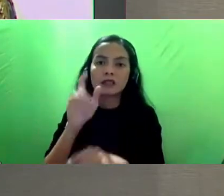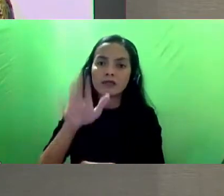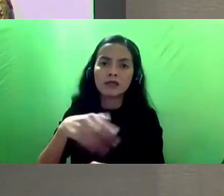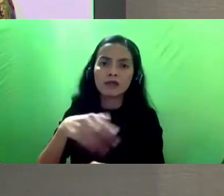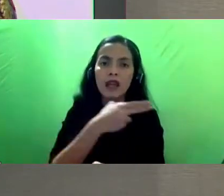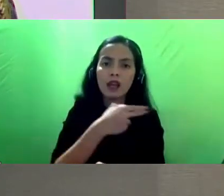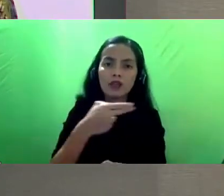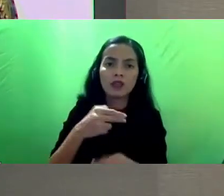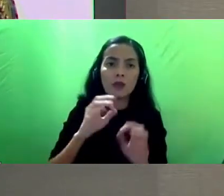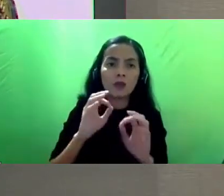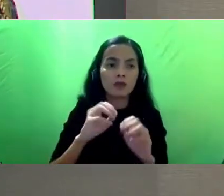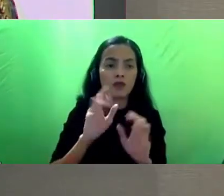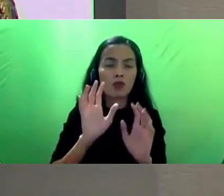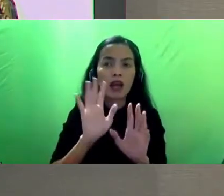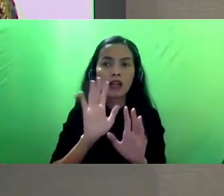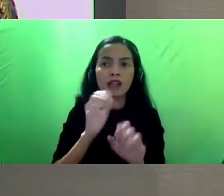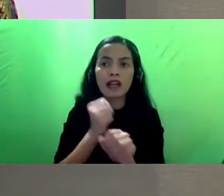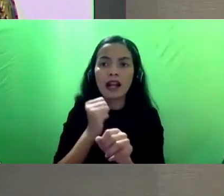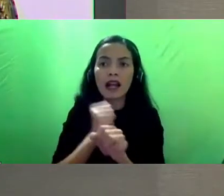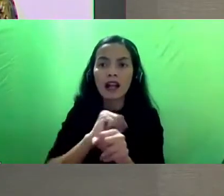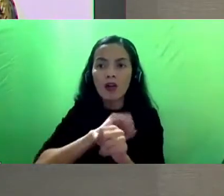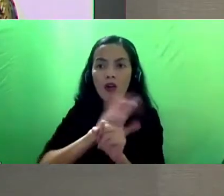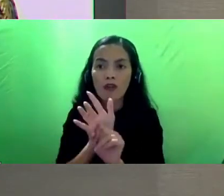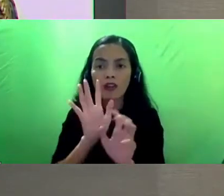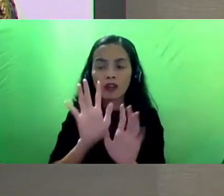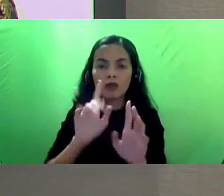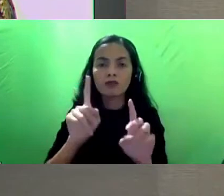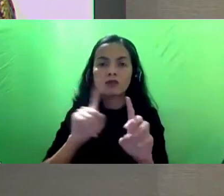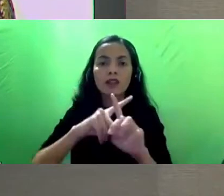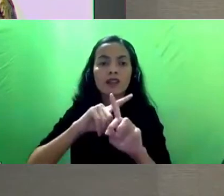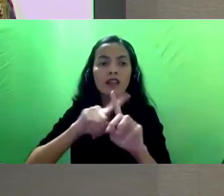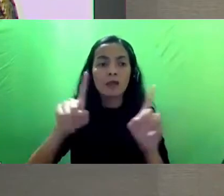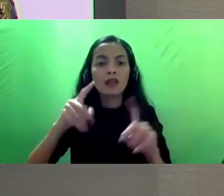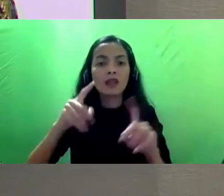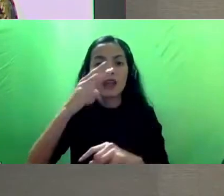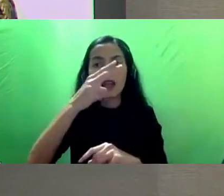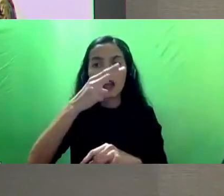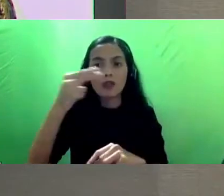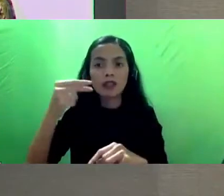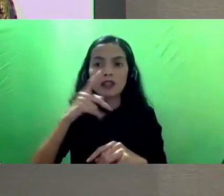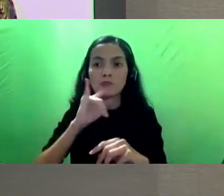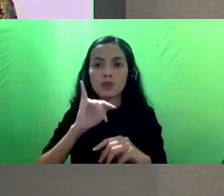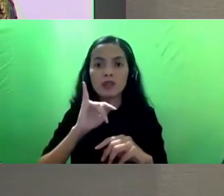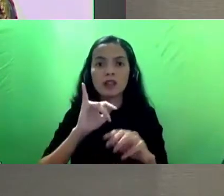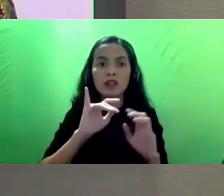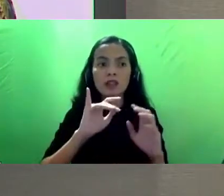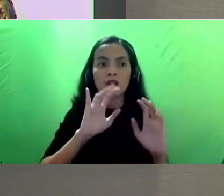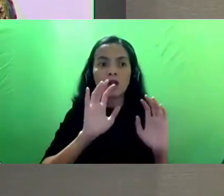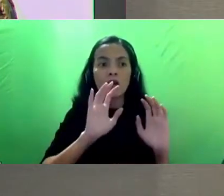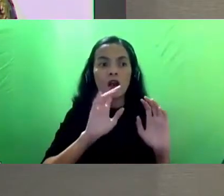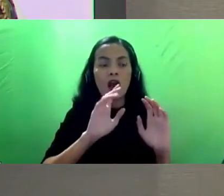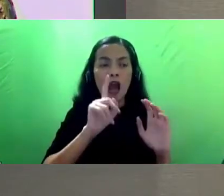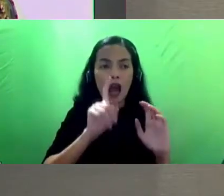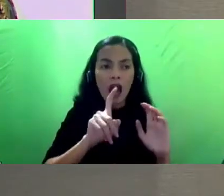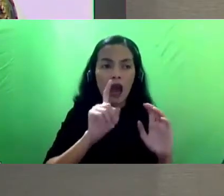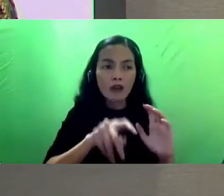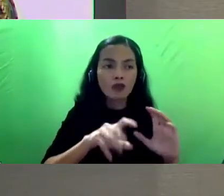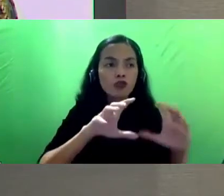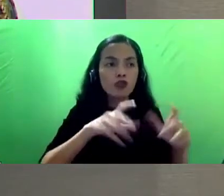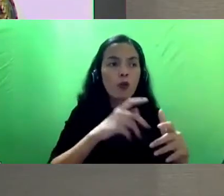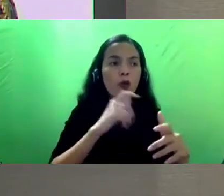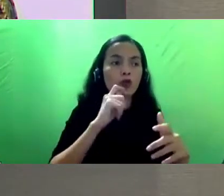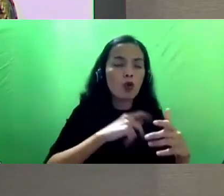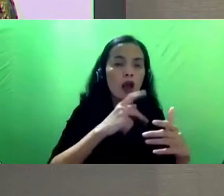also considering that Indonesia entering the aging population, need the special program that protect the elderly group